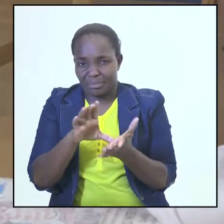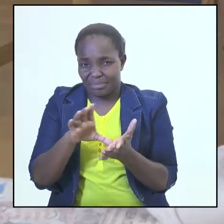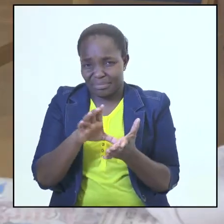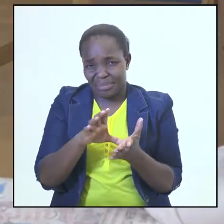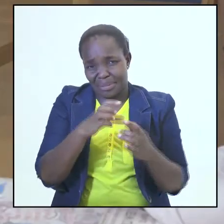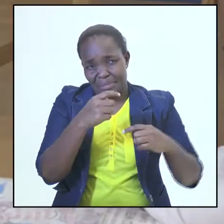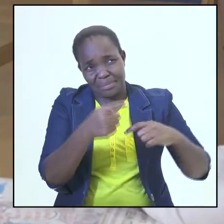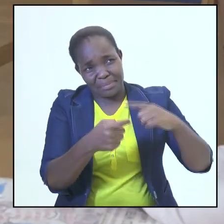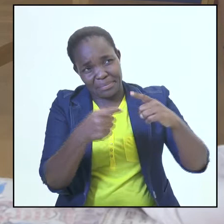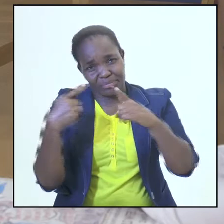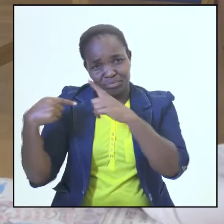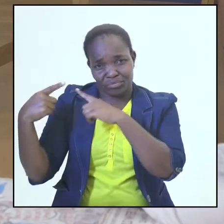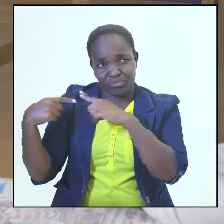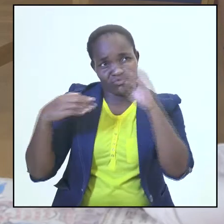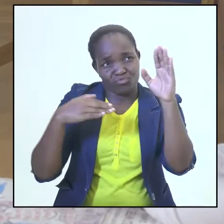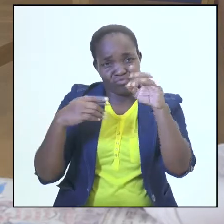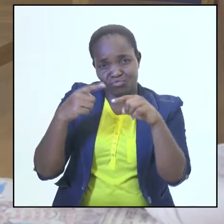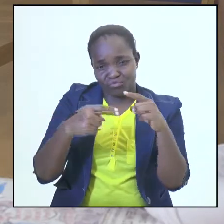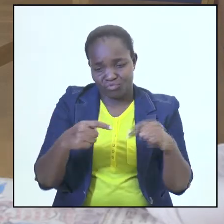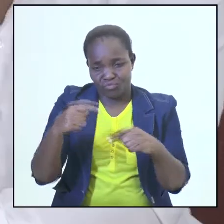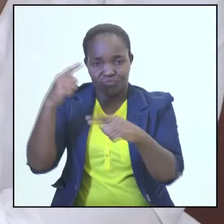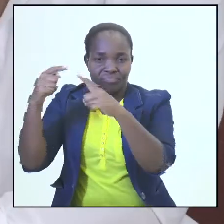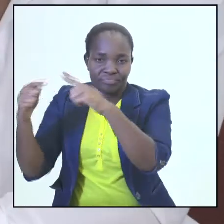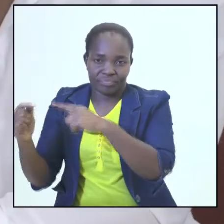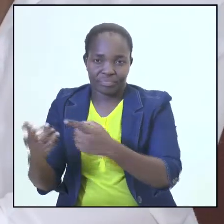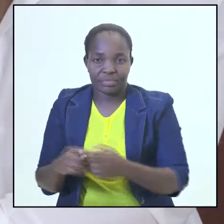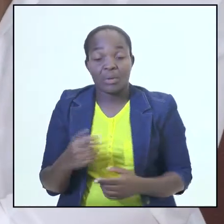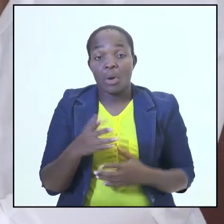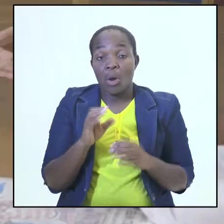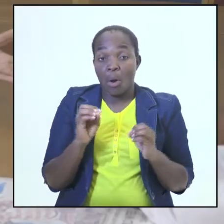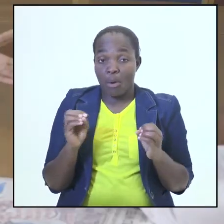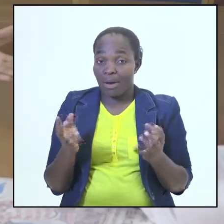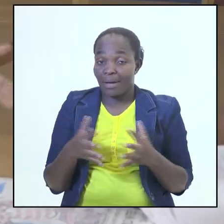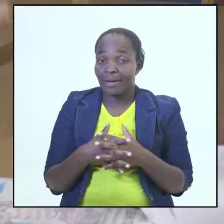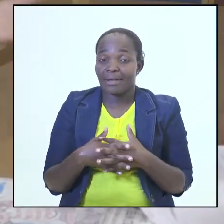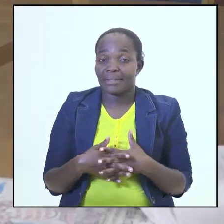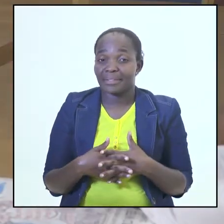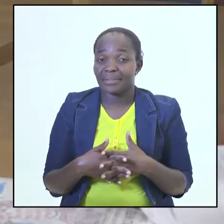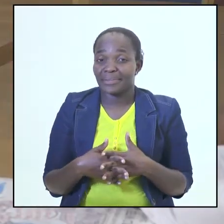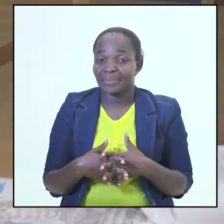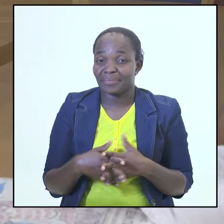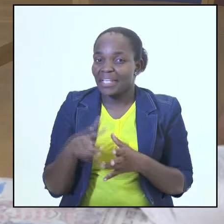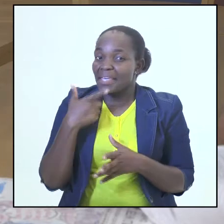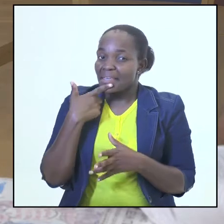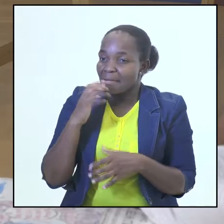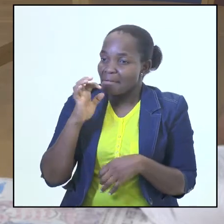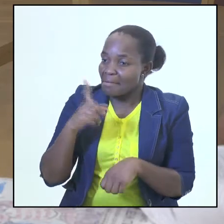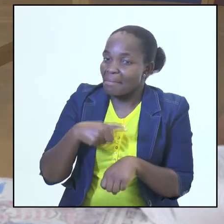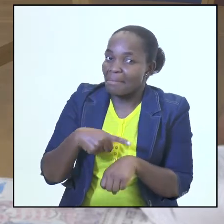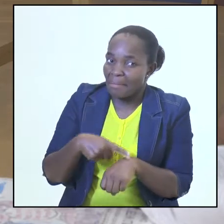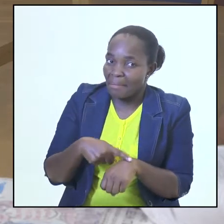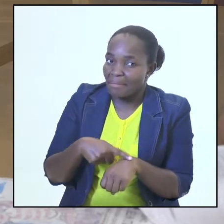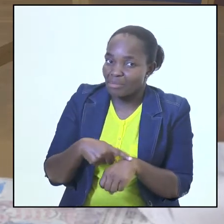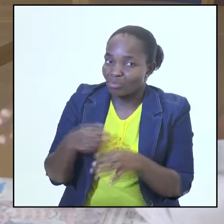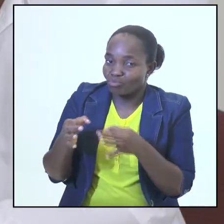Wow. That's all I can say. Wow. All I can say is wow. Thank you for the effort made by you to save